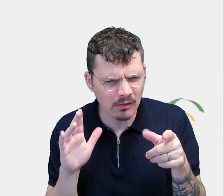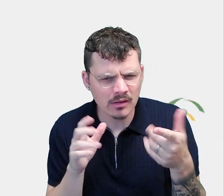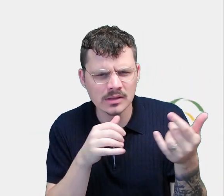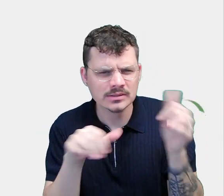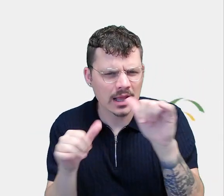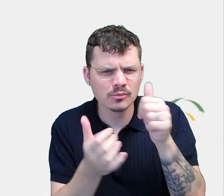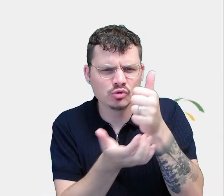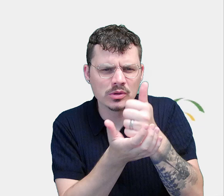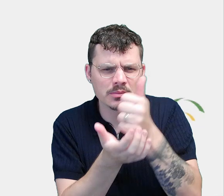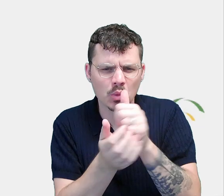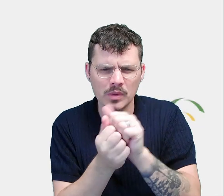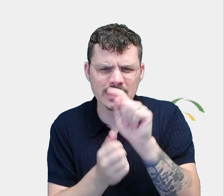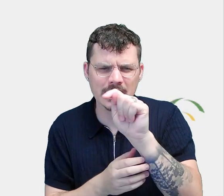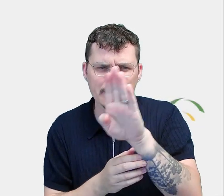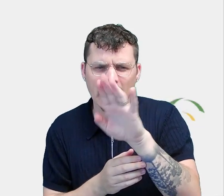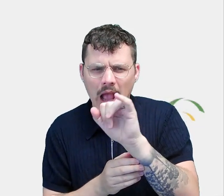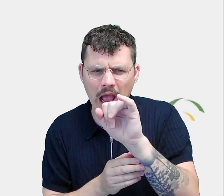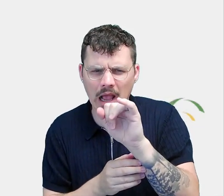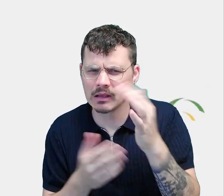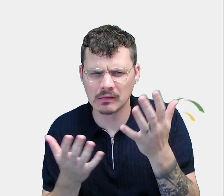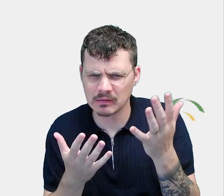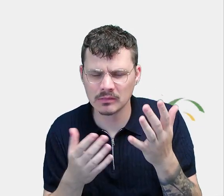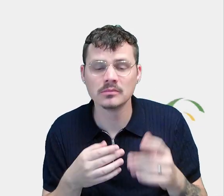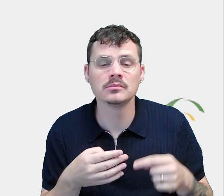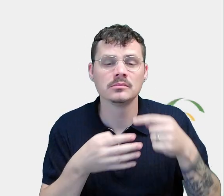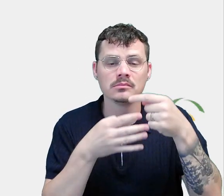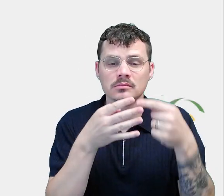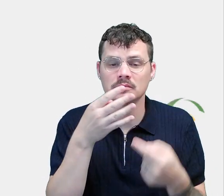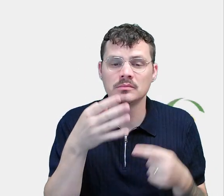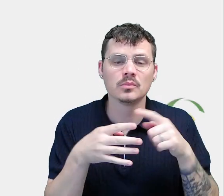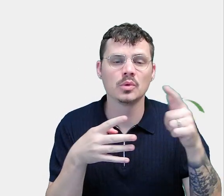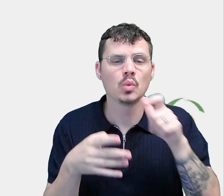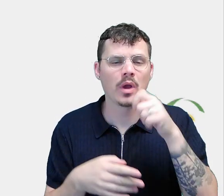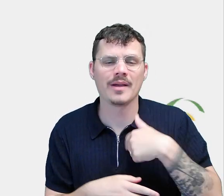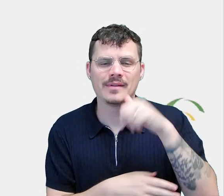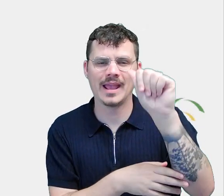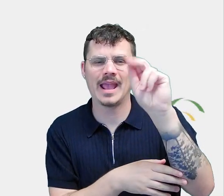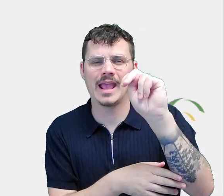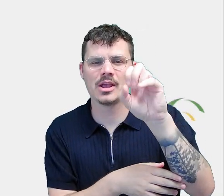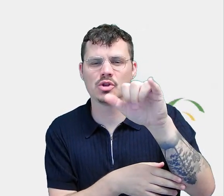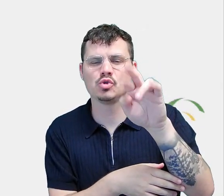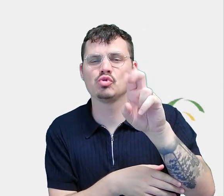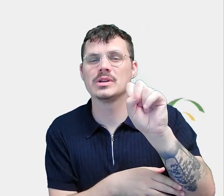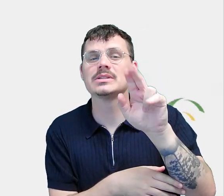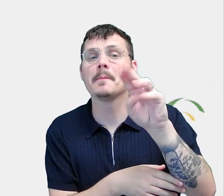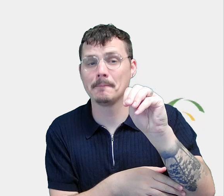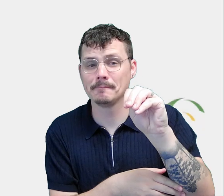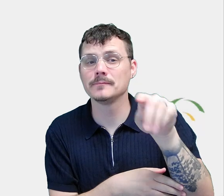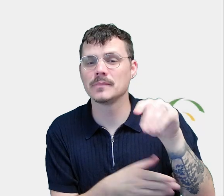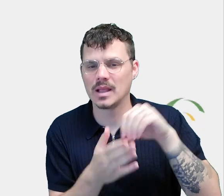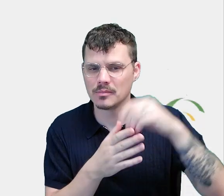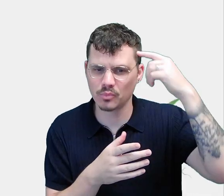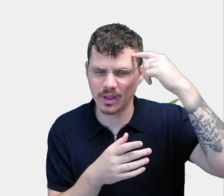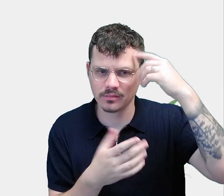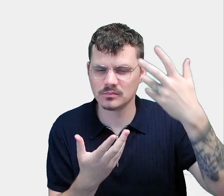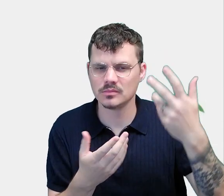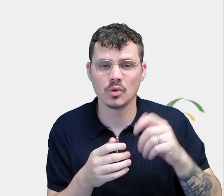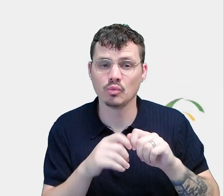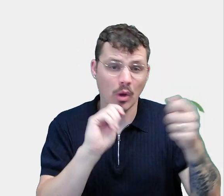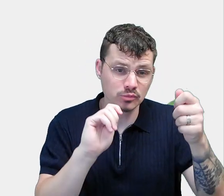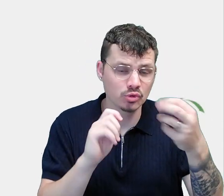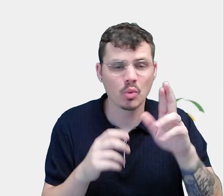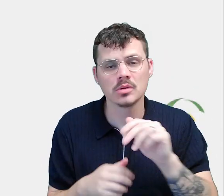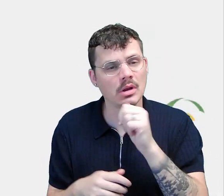same treatment, the same understandings, people with aneurysms in their brains, ruptured or